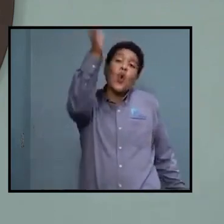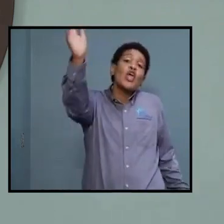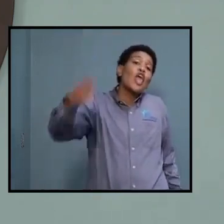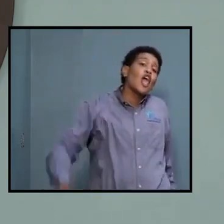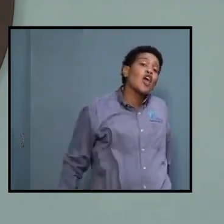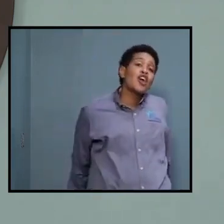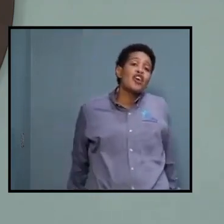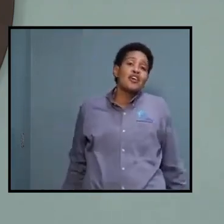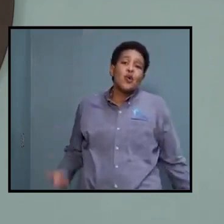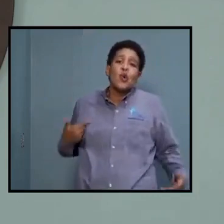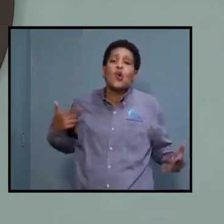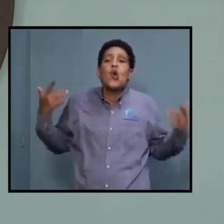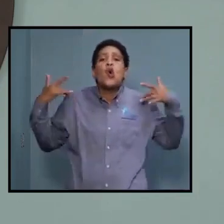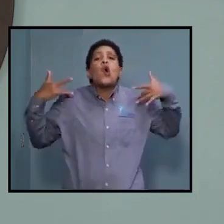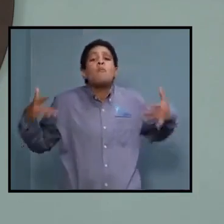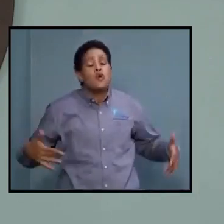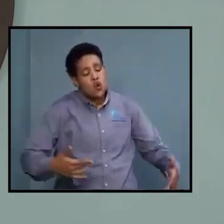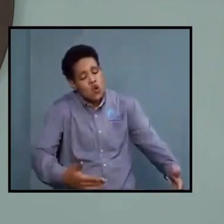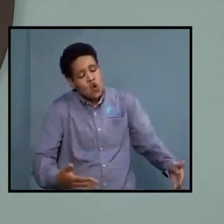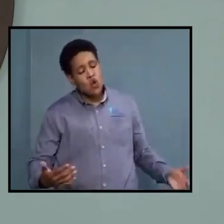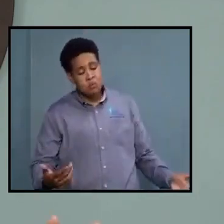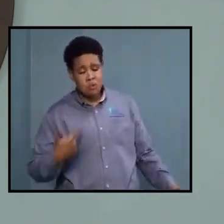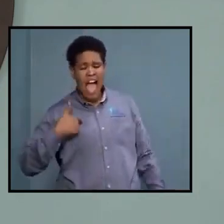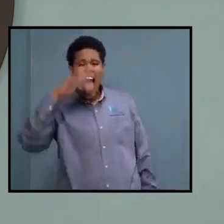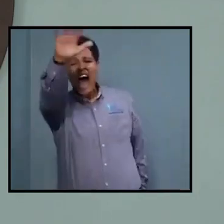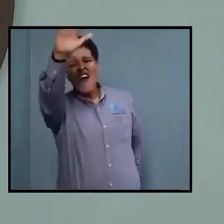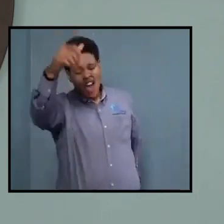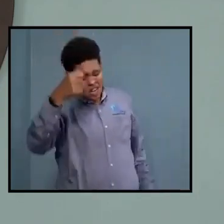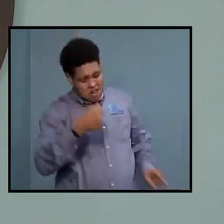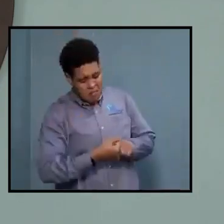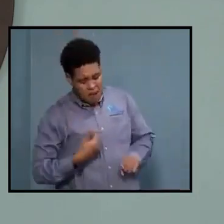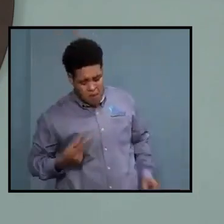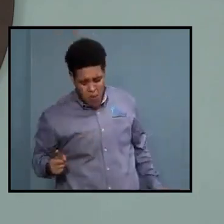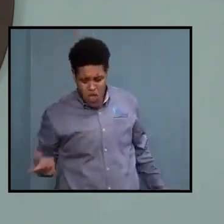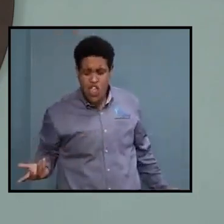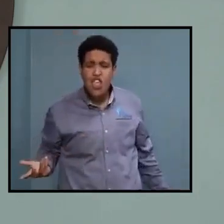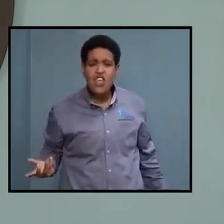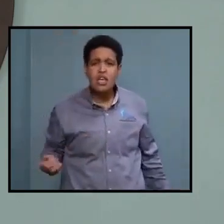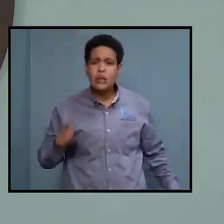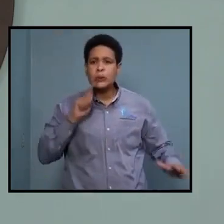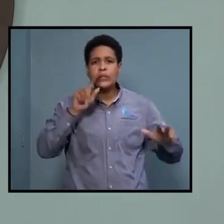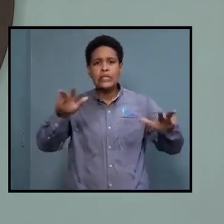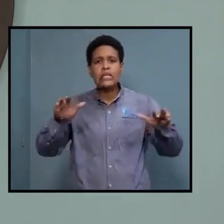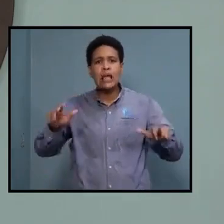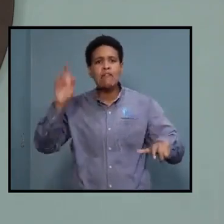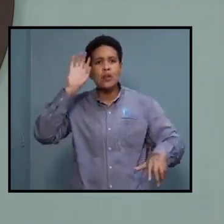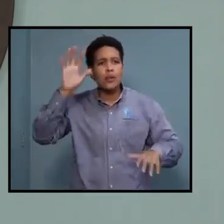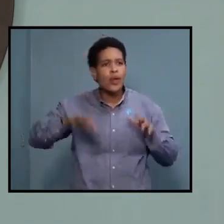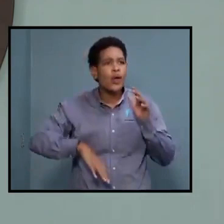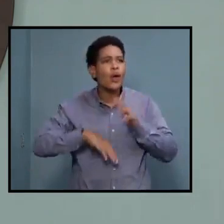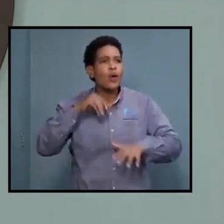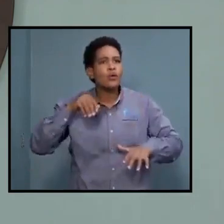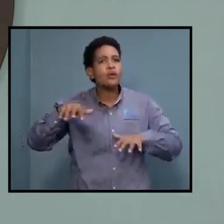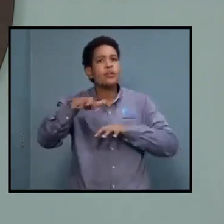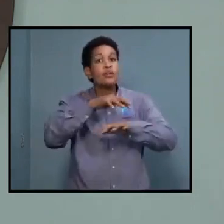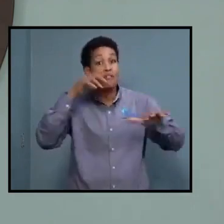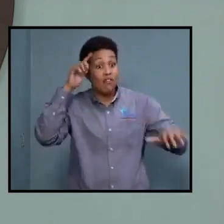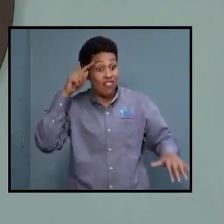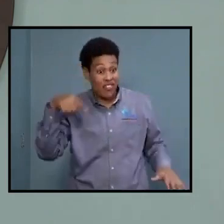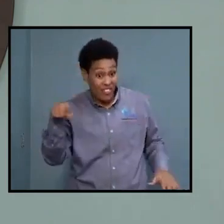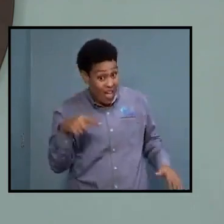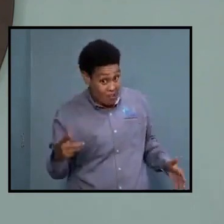and who say it don't affect them so you know very selfishly they will be going about their own business for them